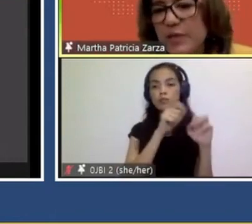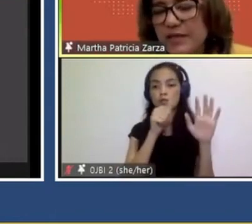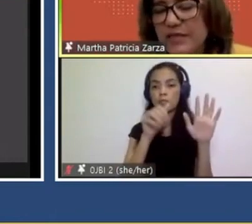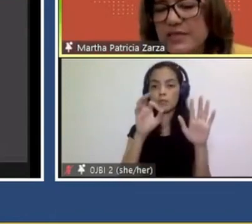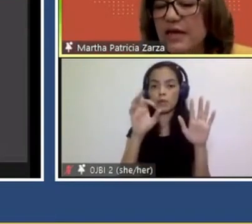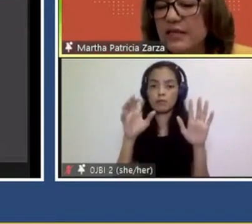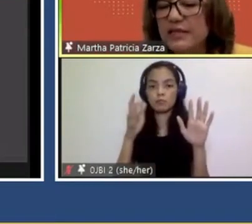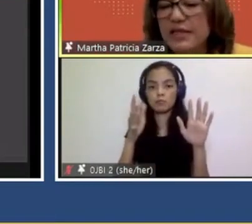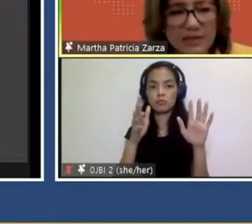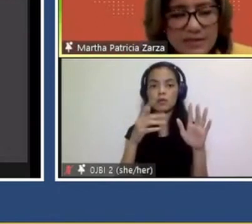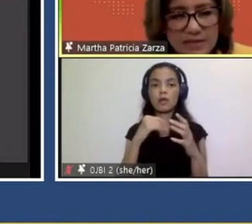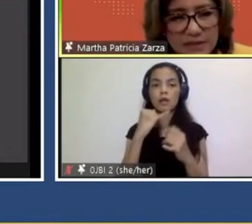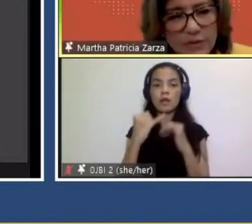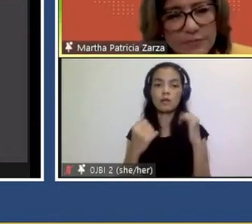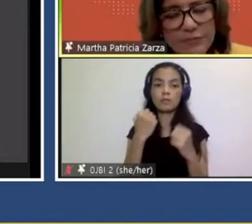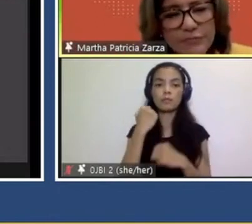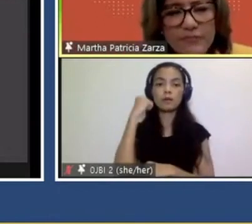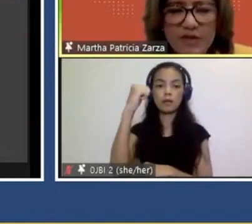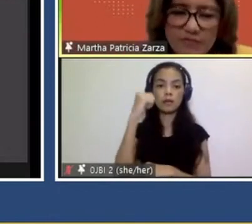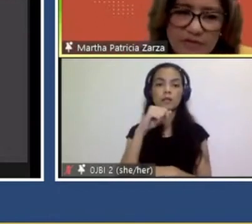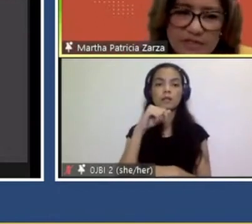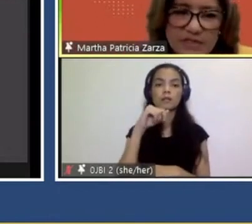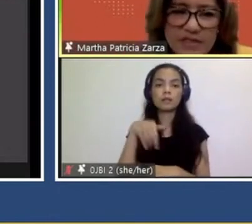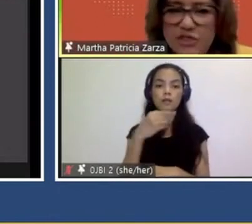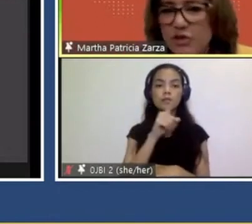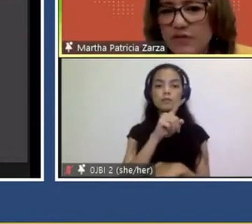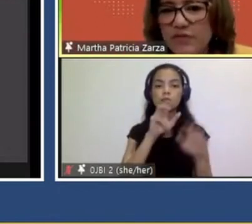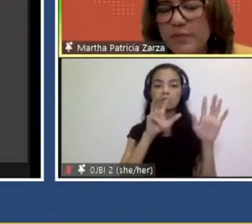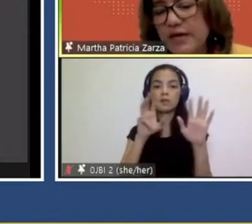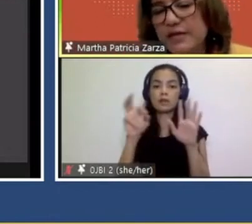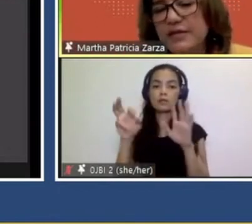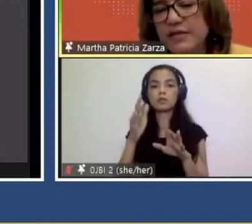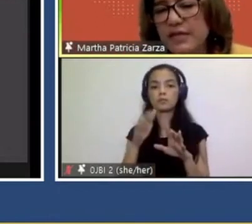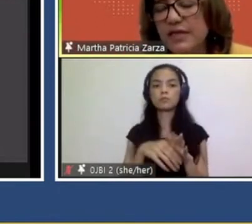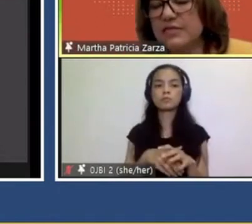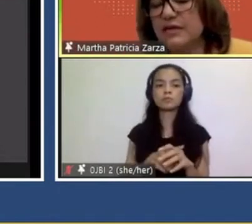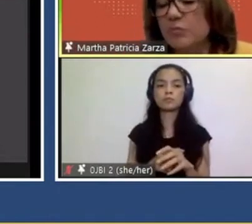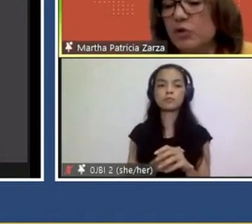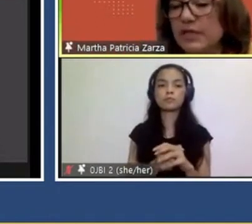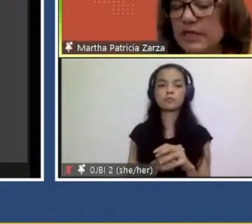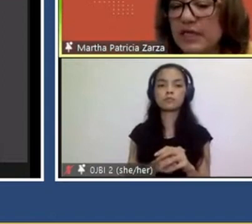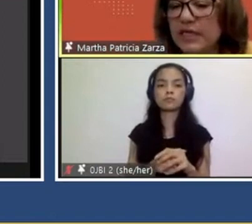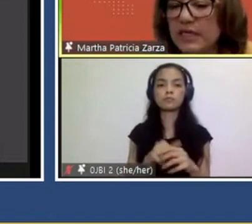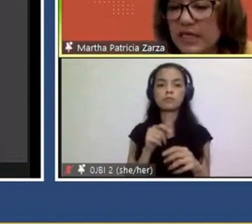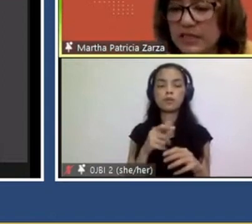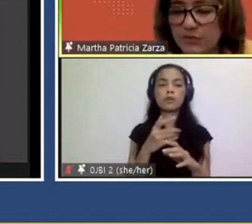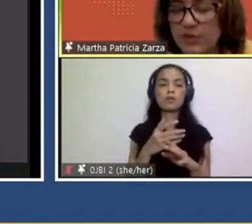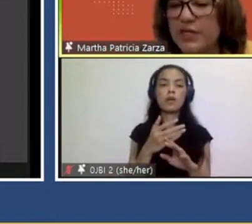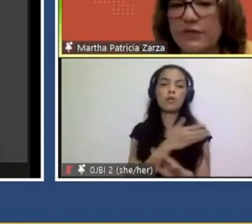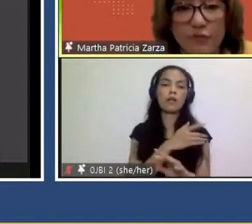its independence early in the 19th century, first as a short-lived empire and then as a republic